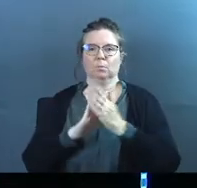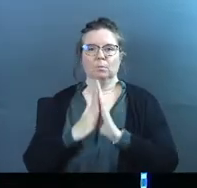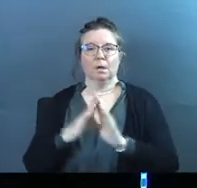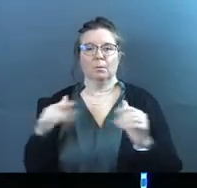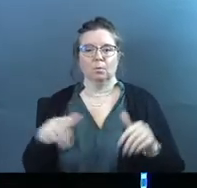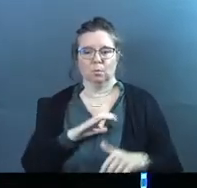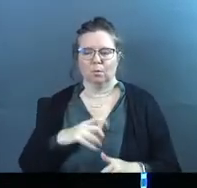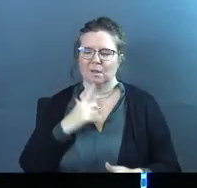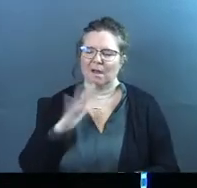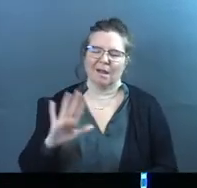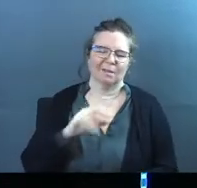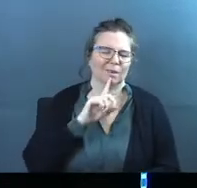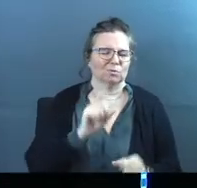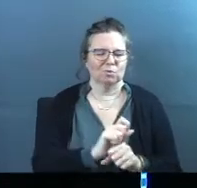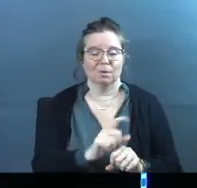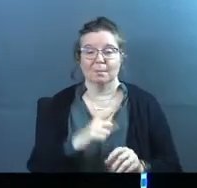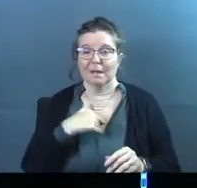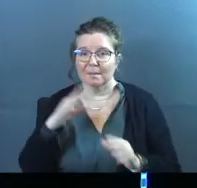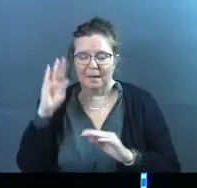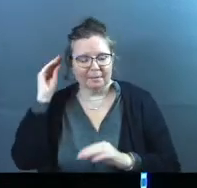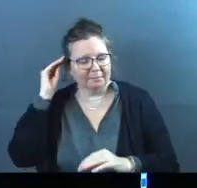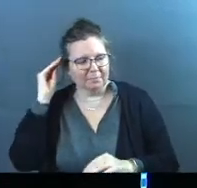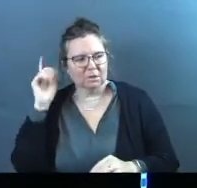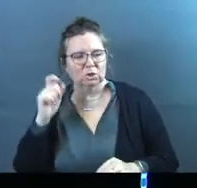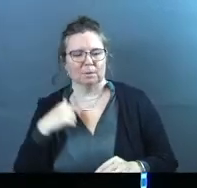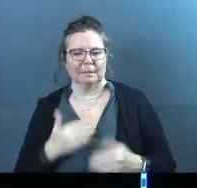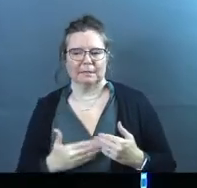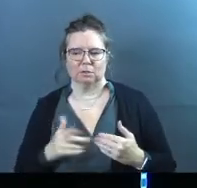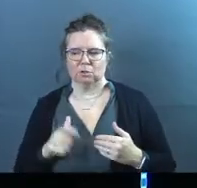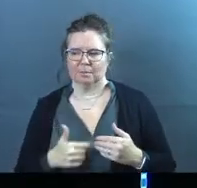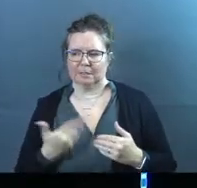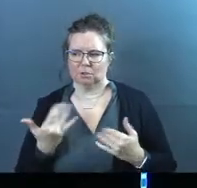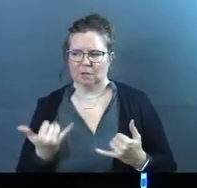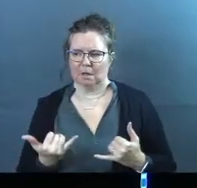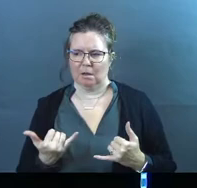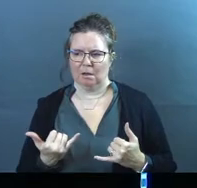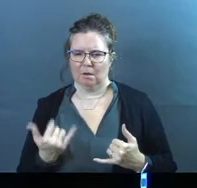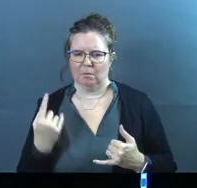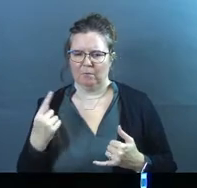They're like, we say, no, no, that's not true, but in the back of our minds, you're like, this should be way easier now, right?